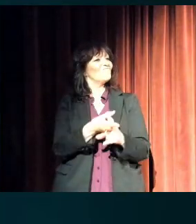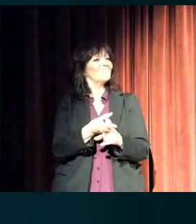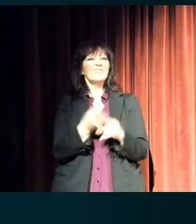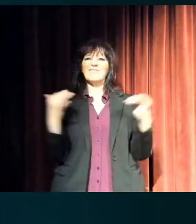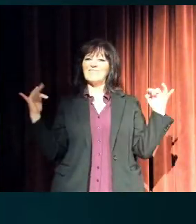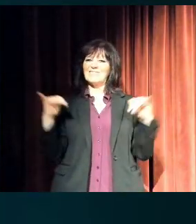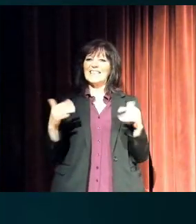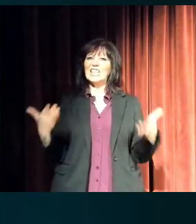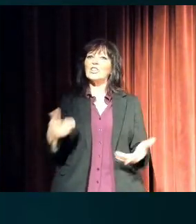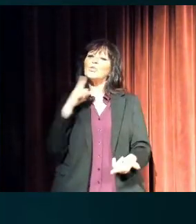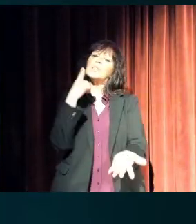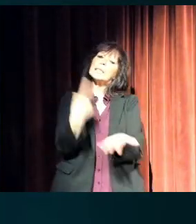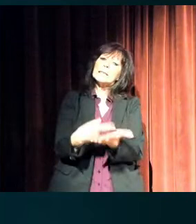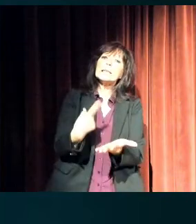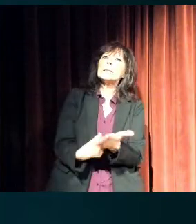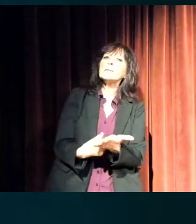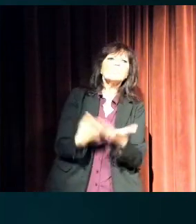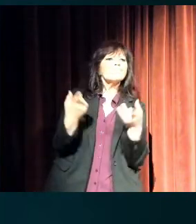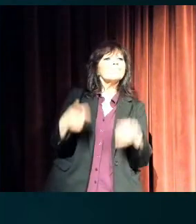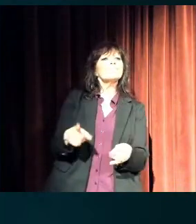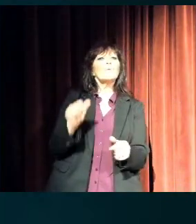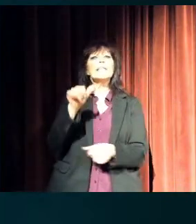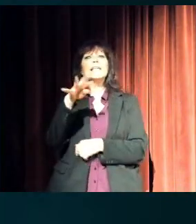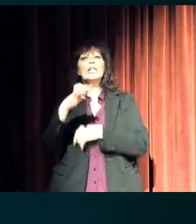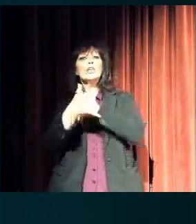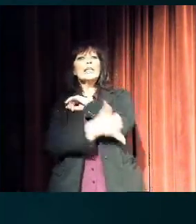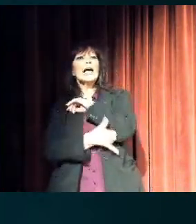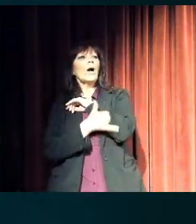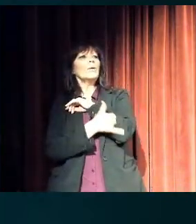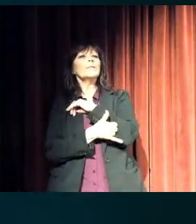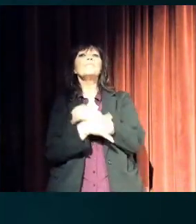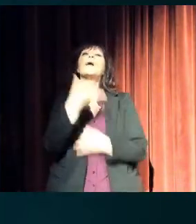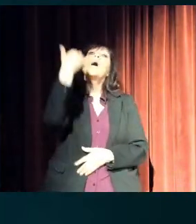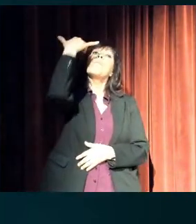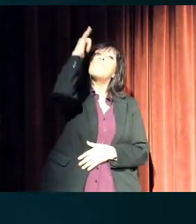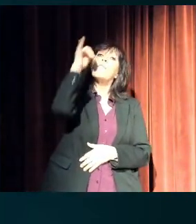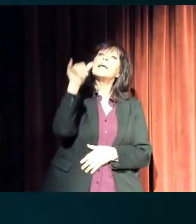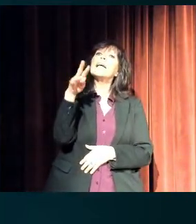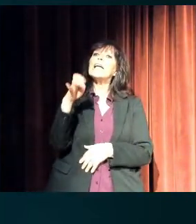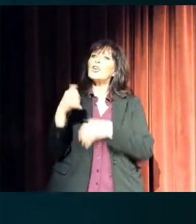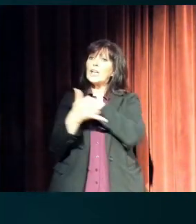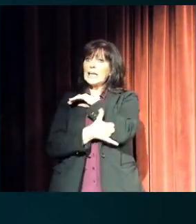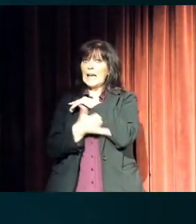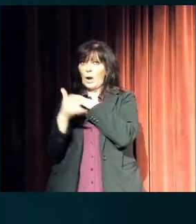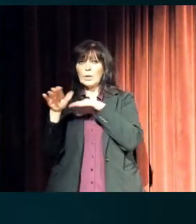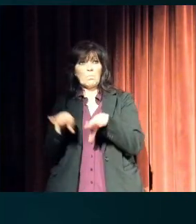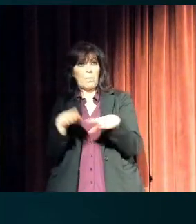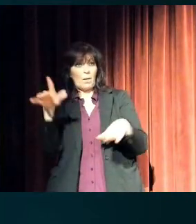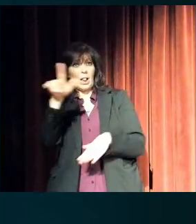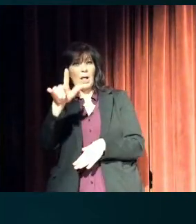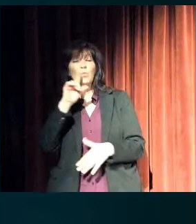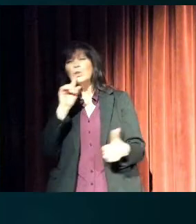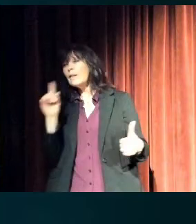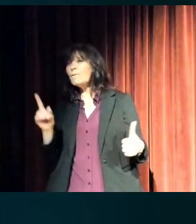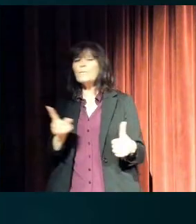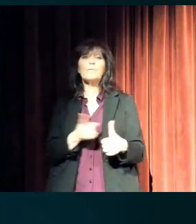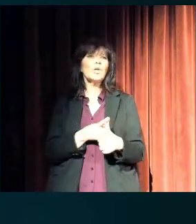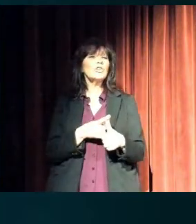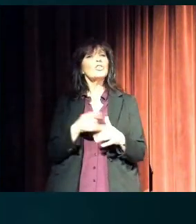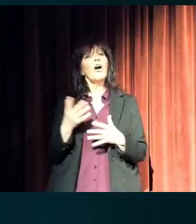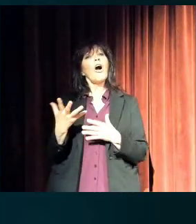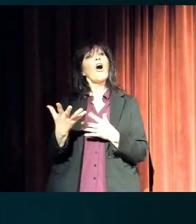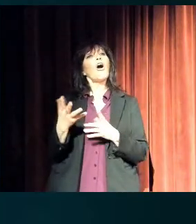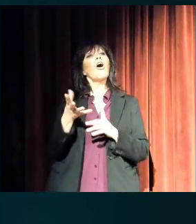to discuss the state of Erie County. The Buffalo and Erie County Public Library System was one of the first